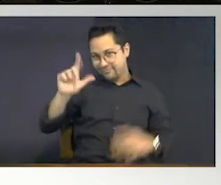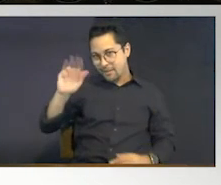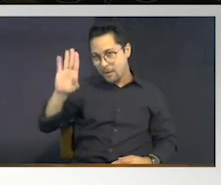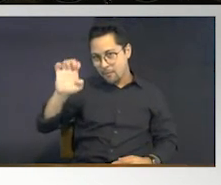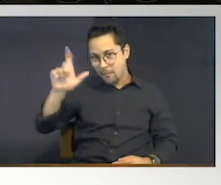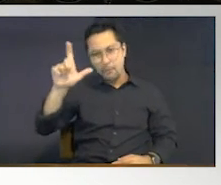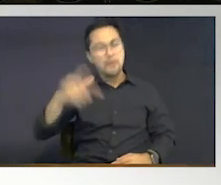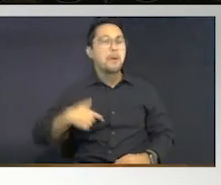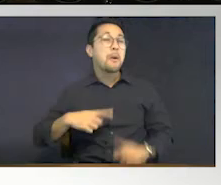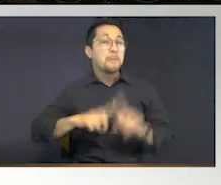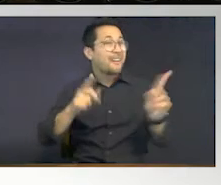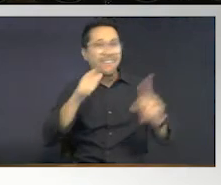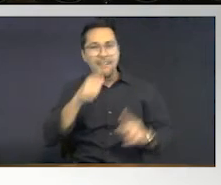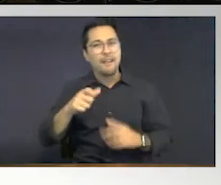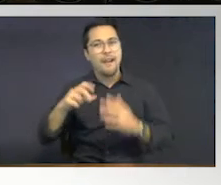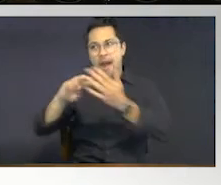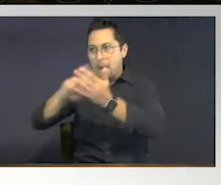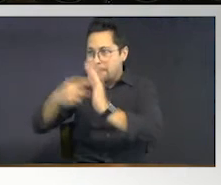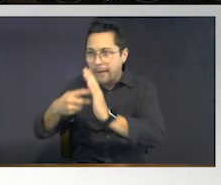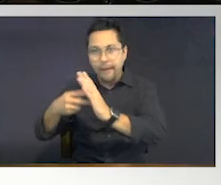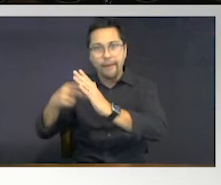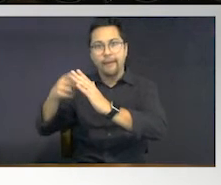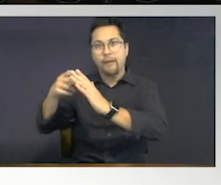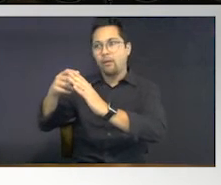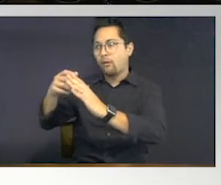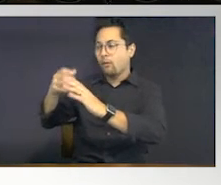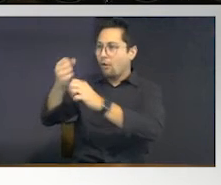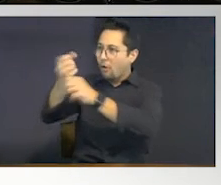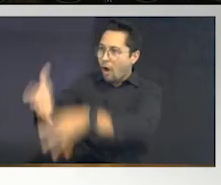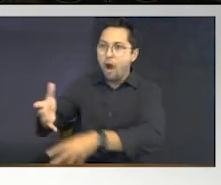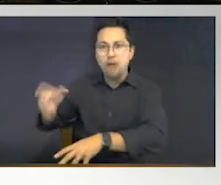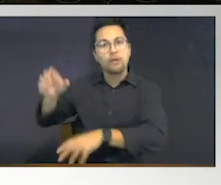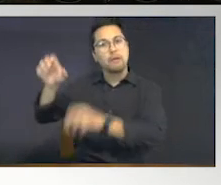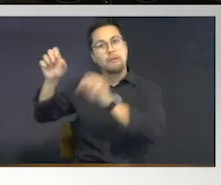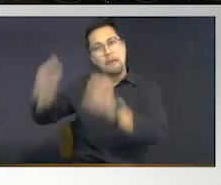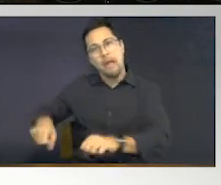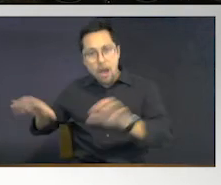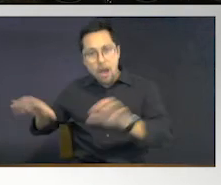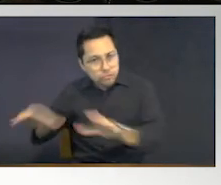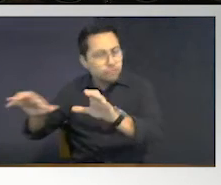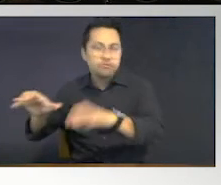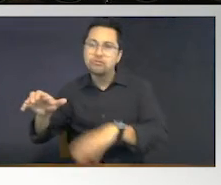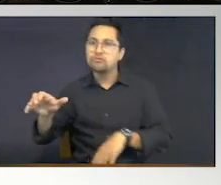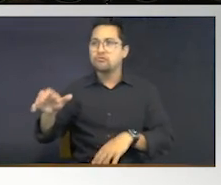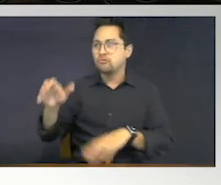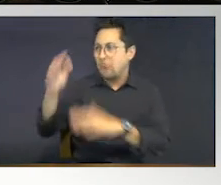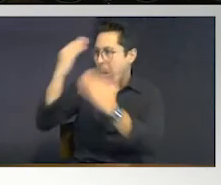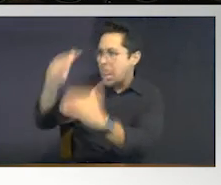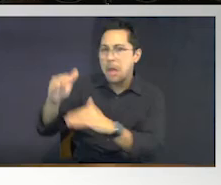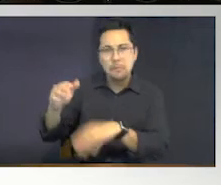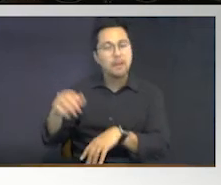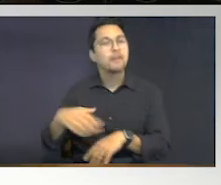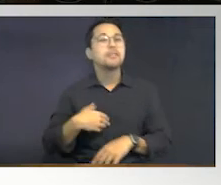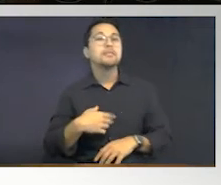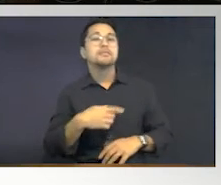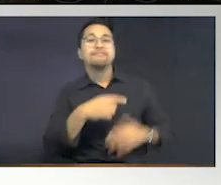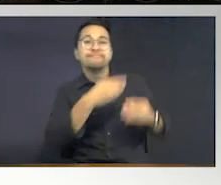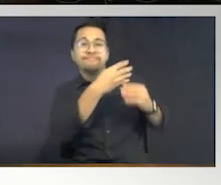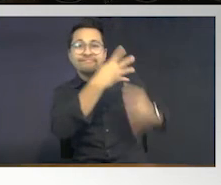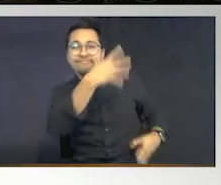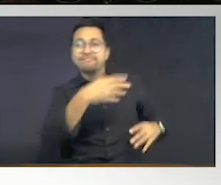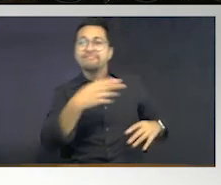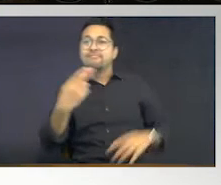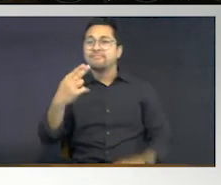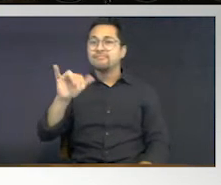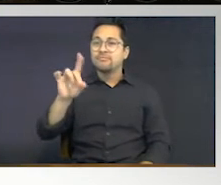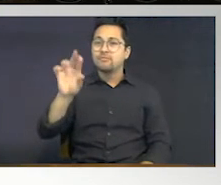not define what our kids are capable of doing, nor what they are going to be capable of doing. So hydrocephalus is the fluid, the